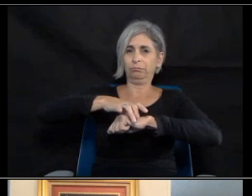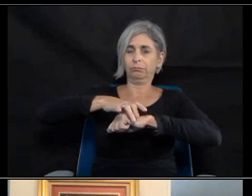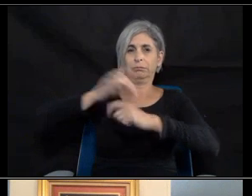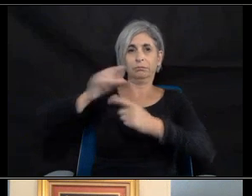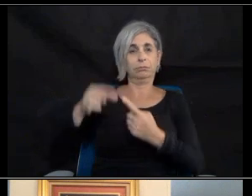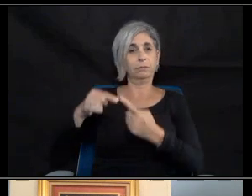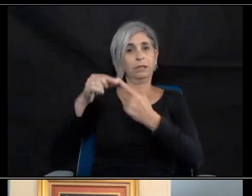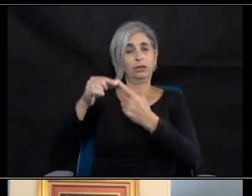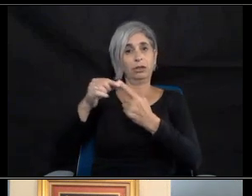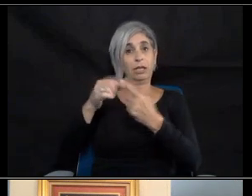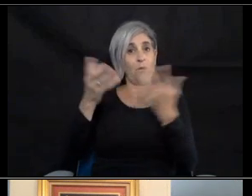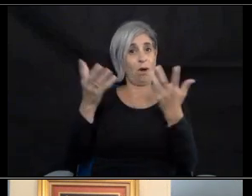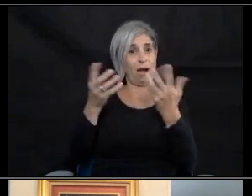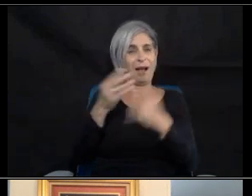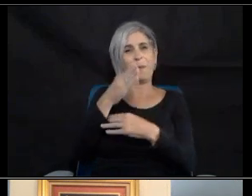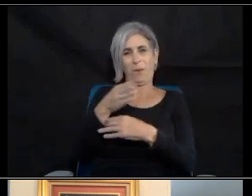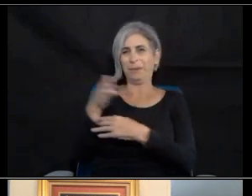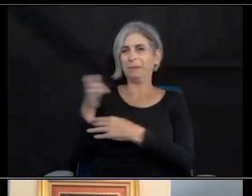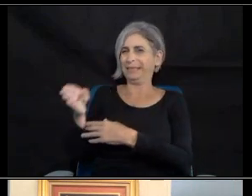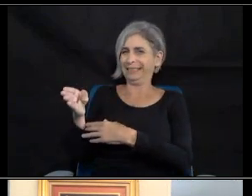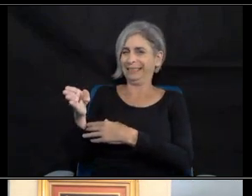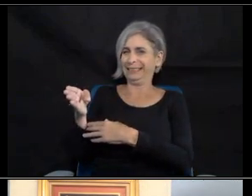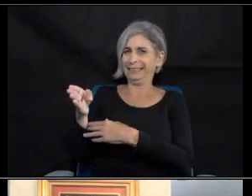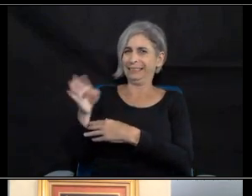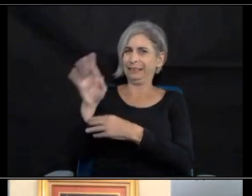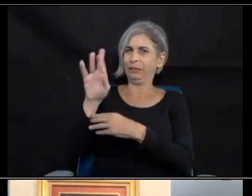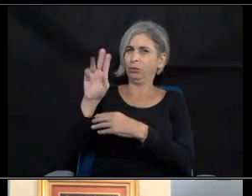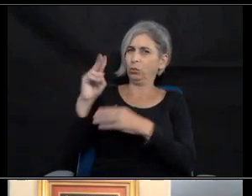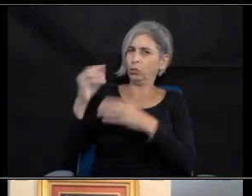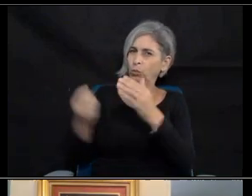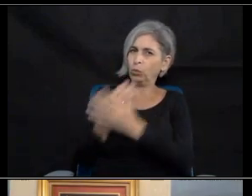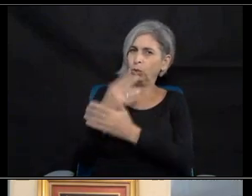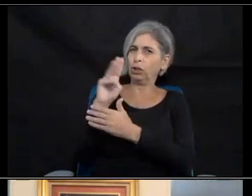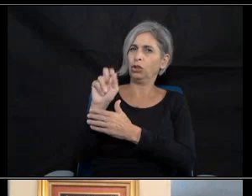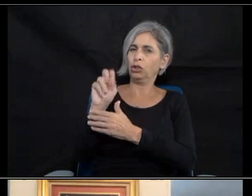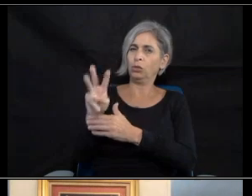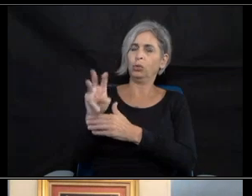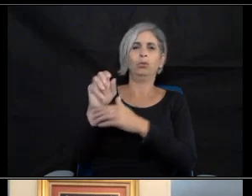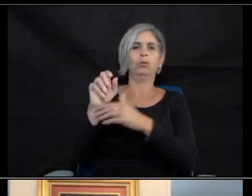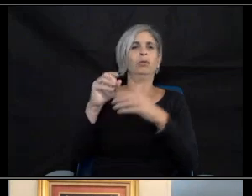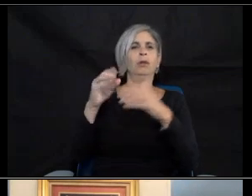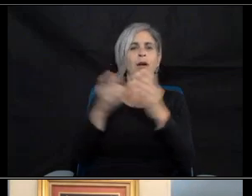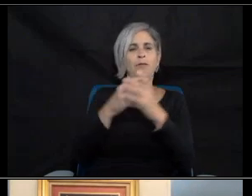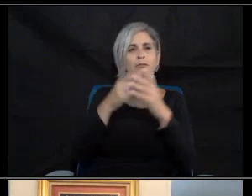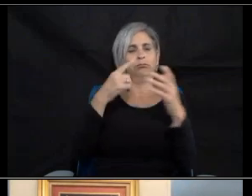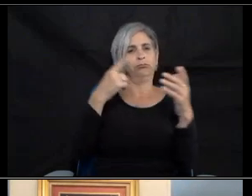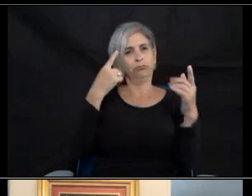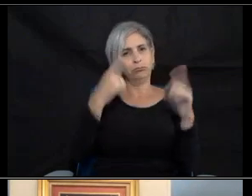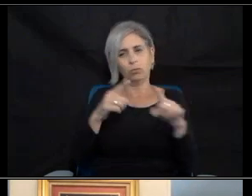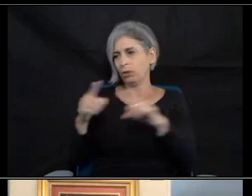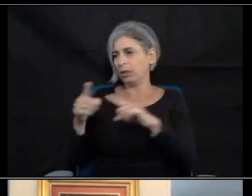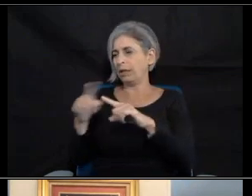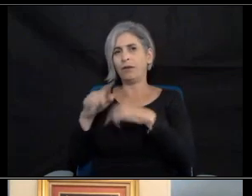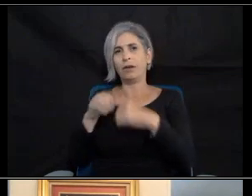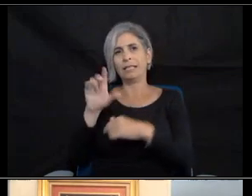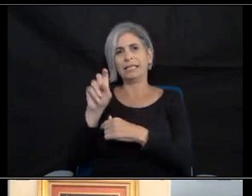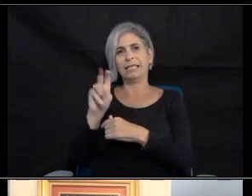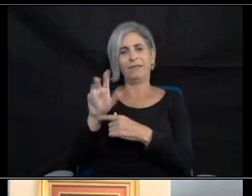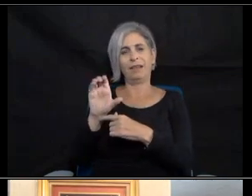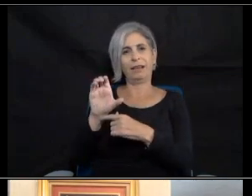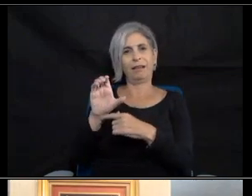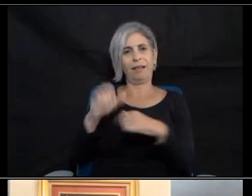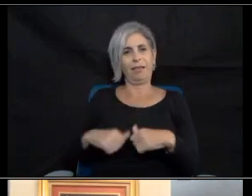especially Boynton Beach. Renew the ties of mutual regard which form our civic life.